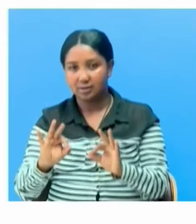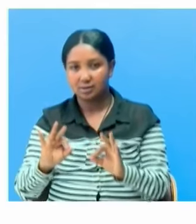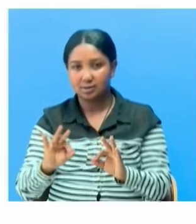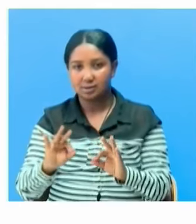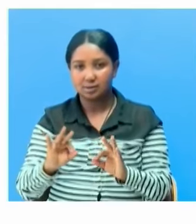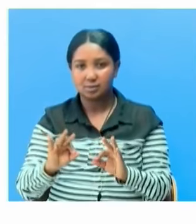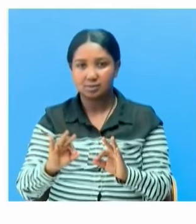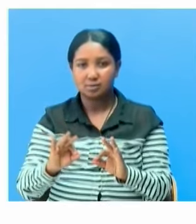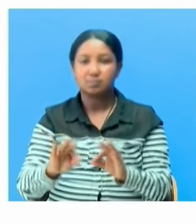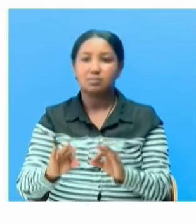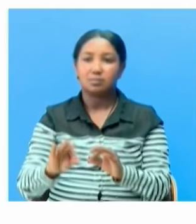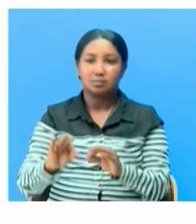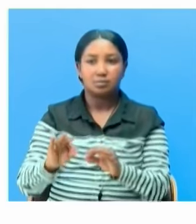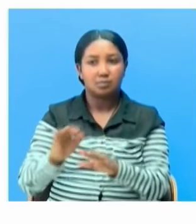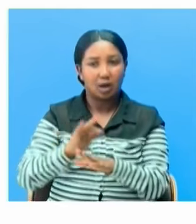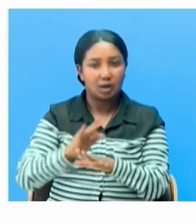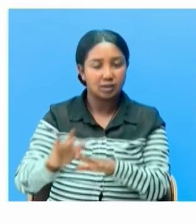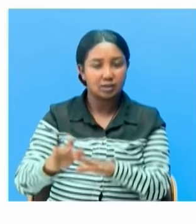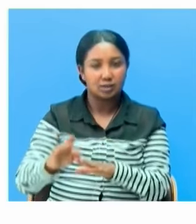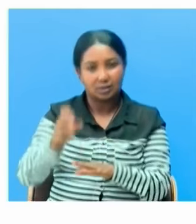His brother.